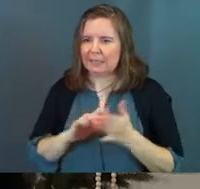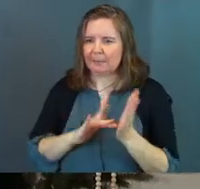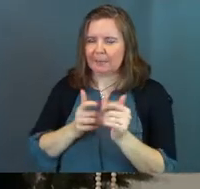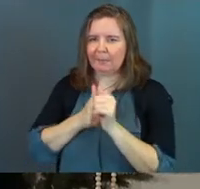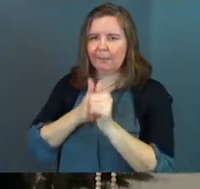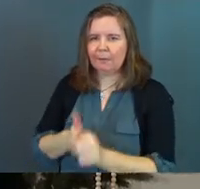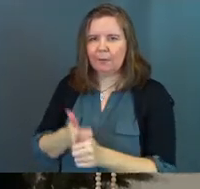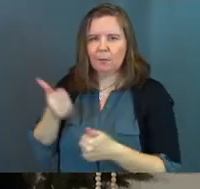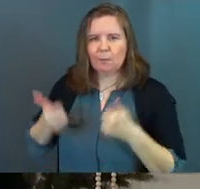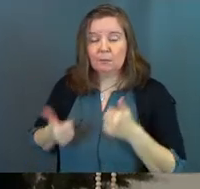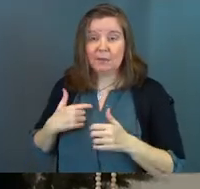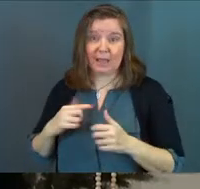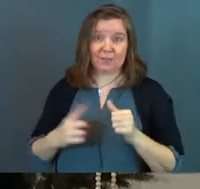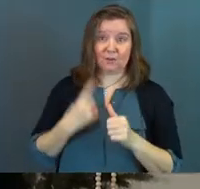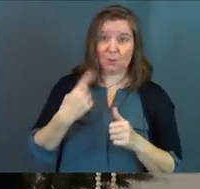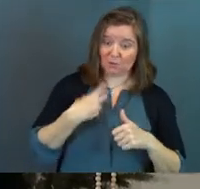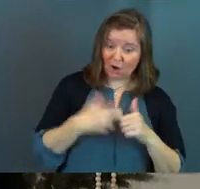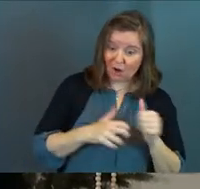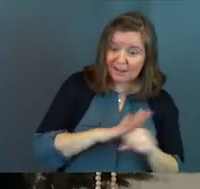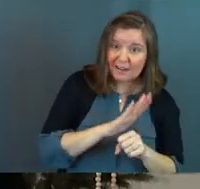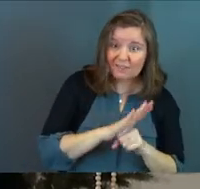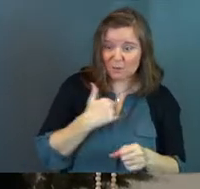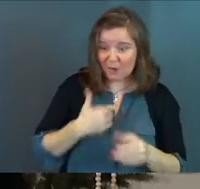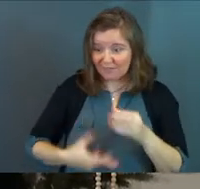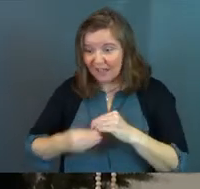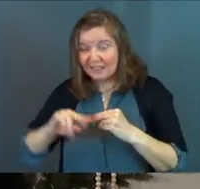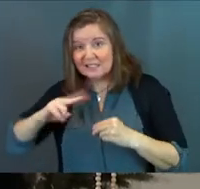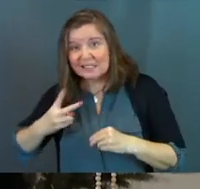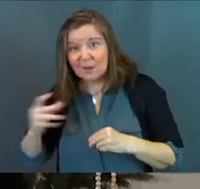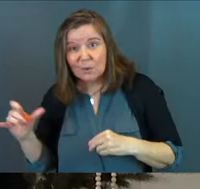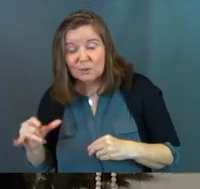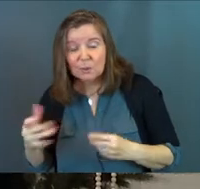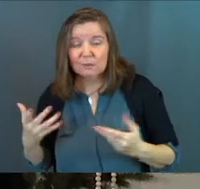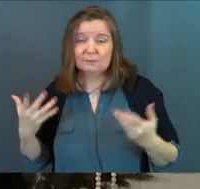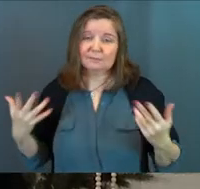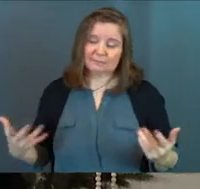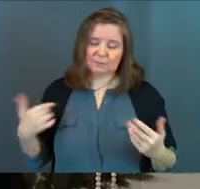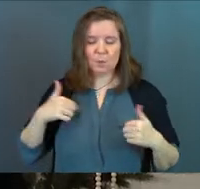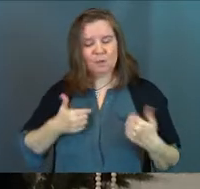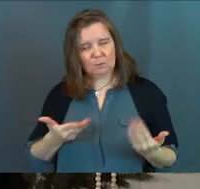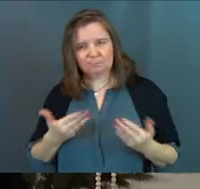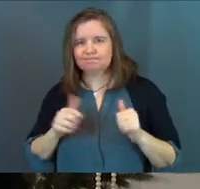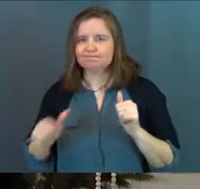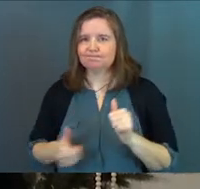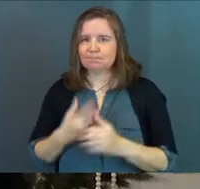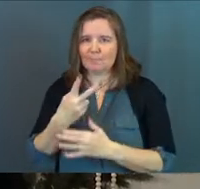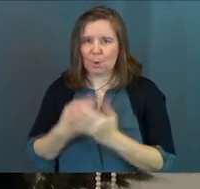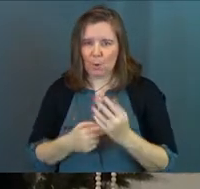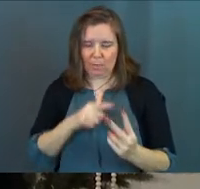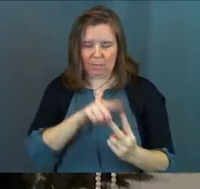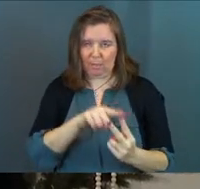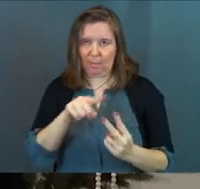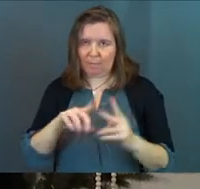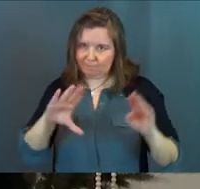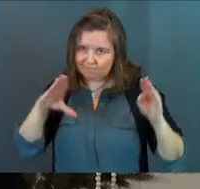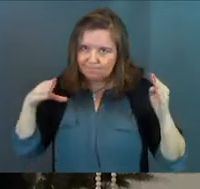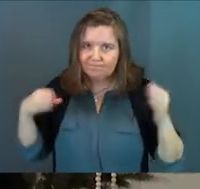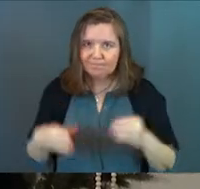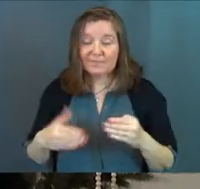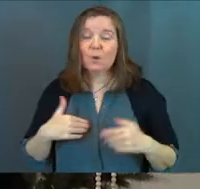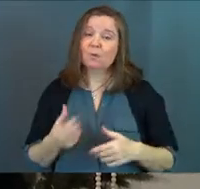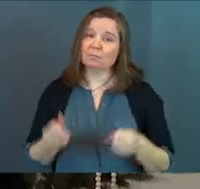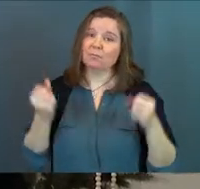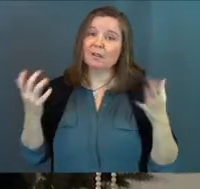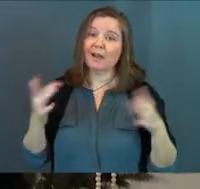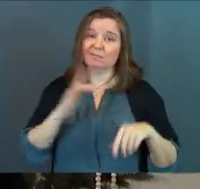a biblical way? Like, the first one was hard enough. You got to ask the second one as well. So we're going to go after that. And we got